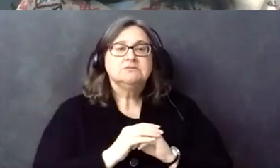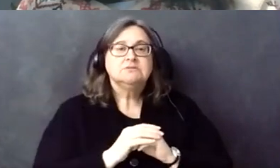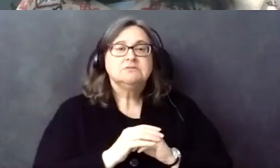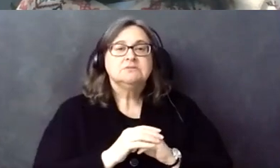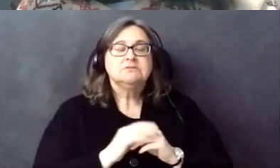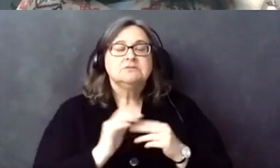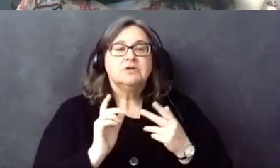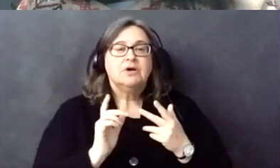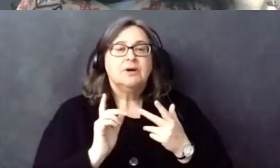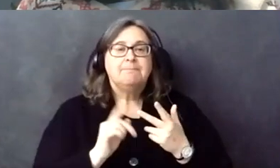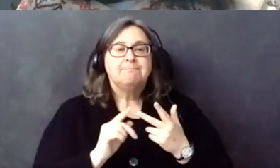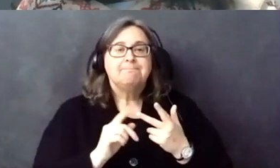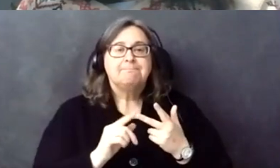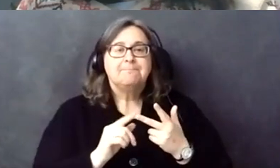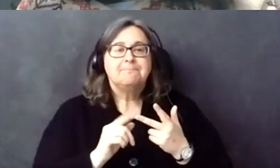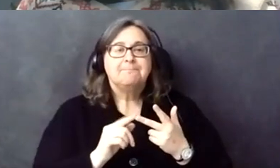well as,